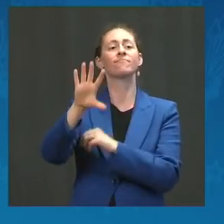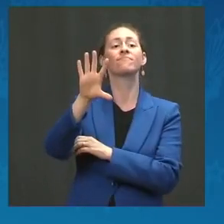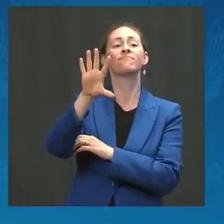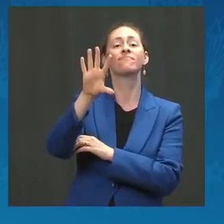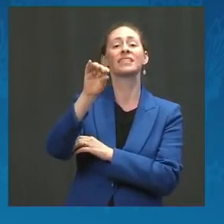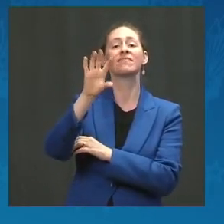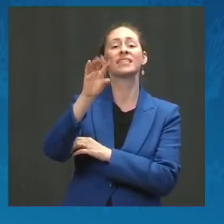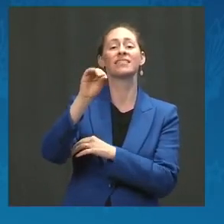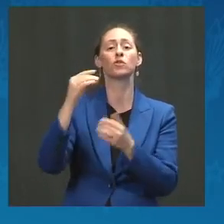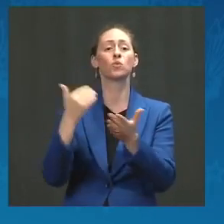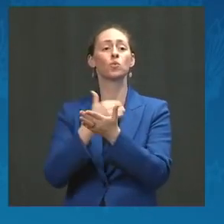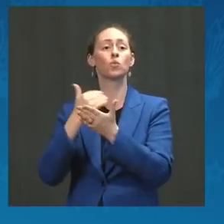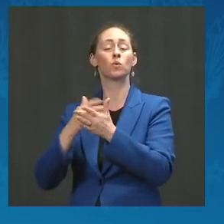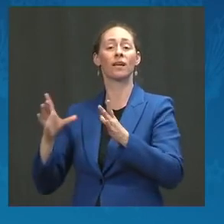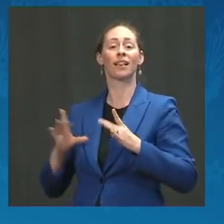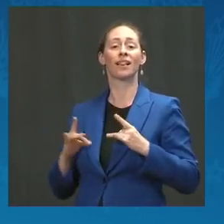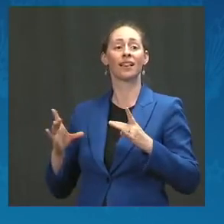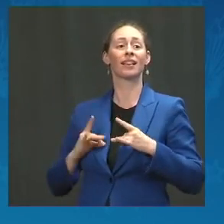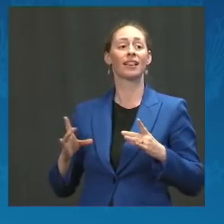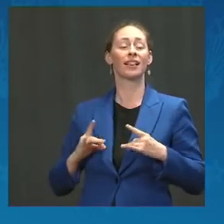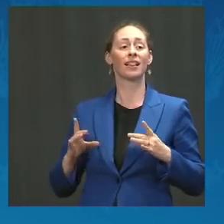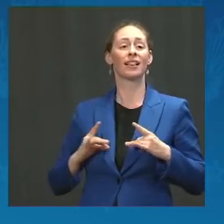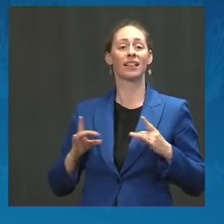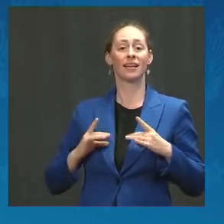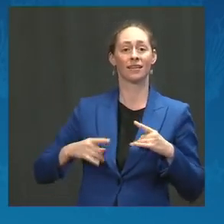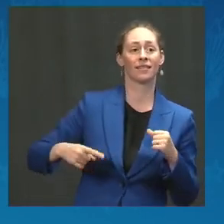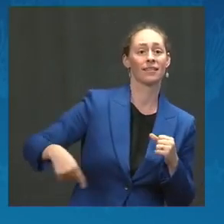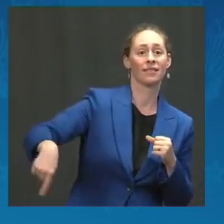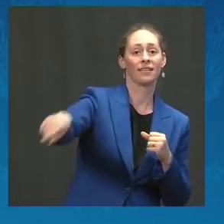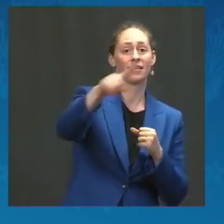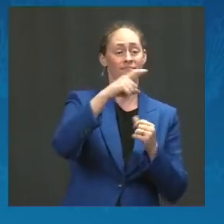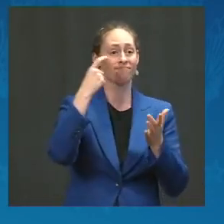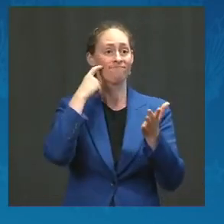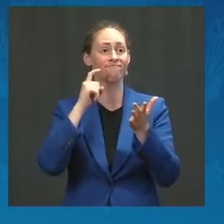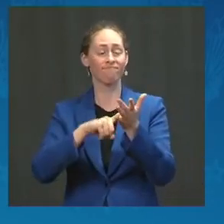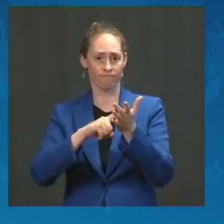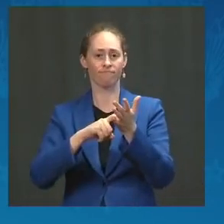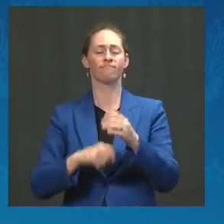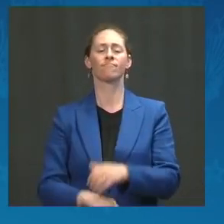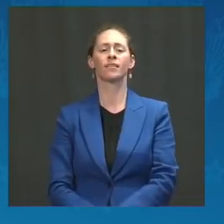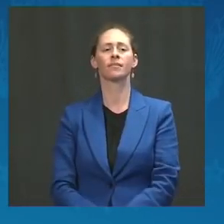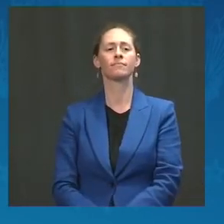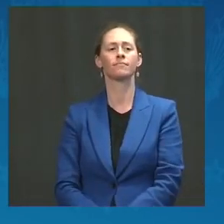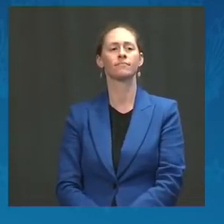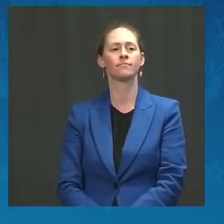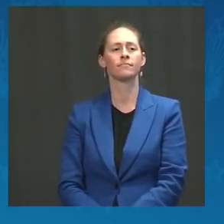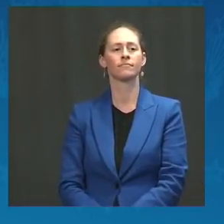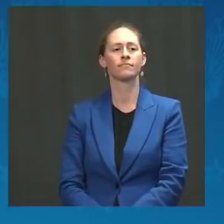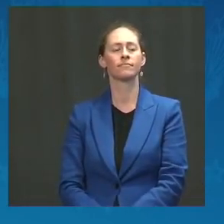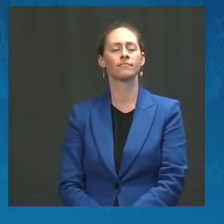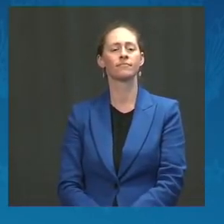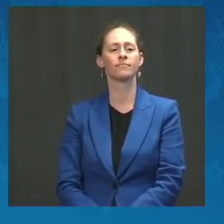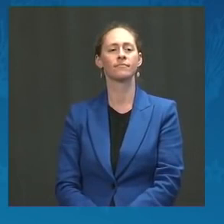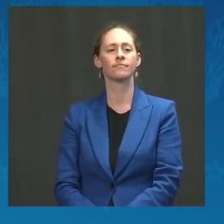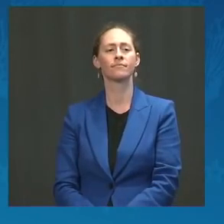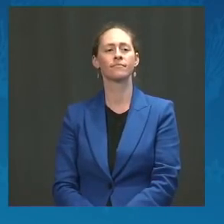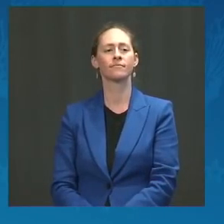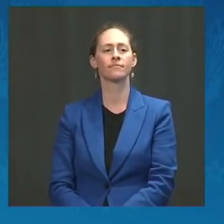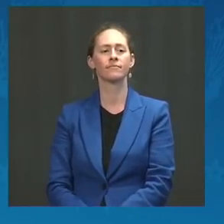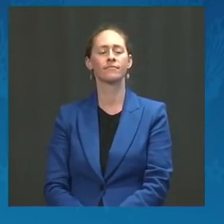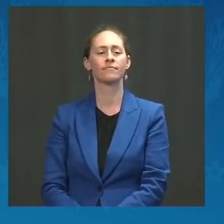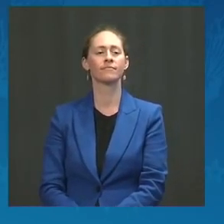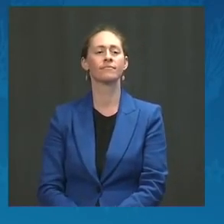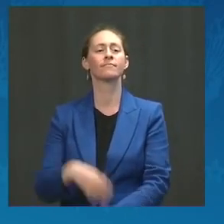The CDC recommends you wear a mask when you're in public and indoors, like work or in a grocery